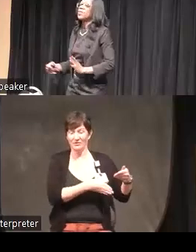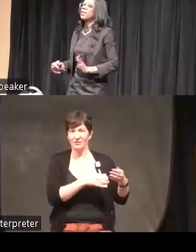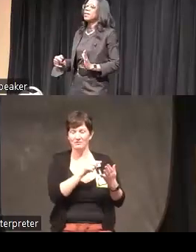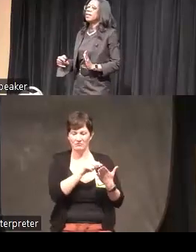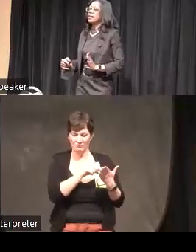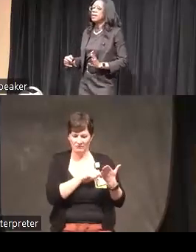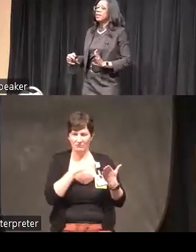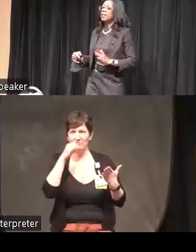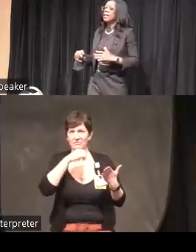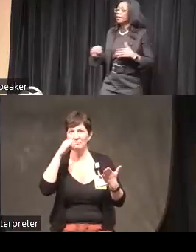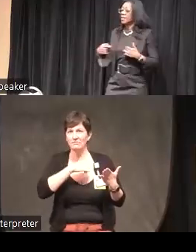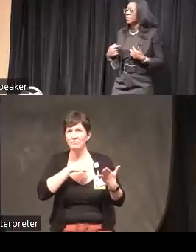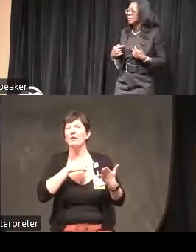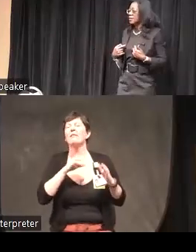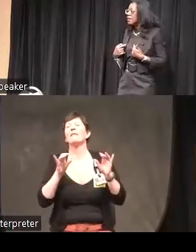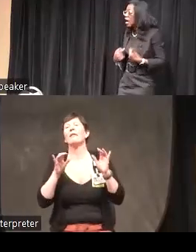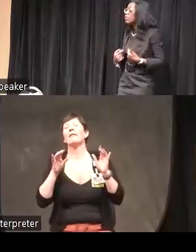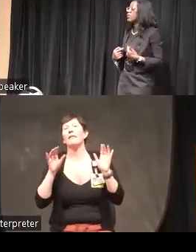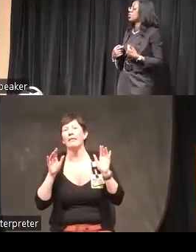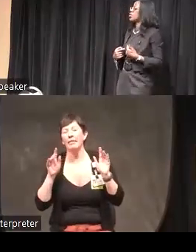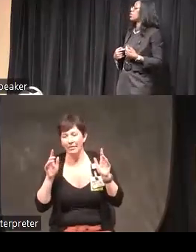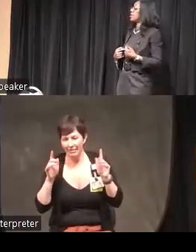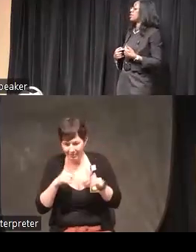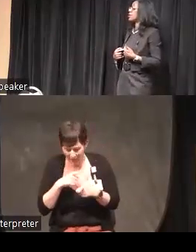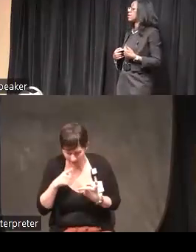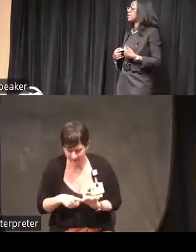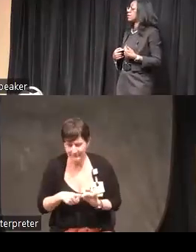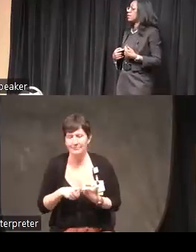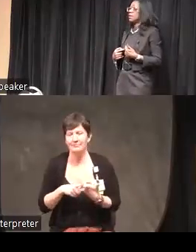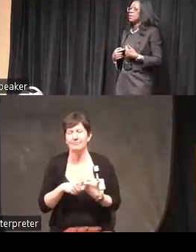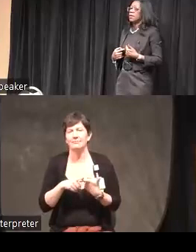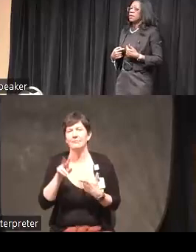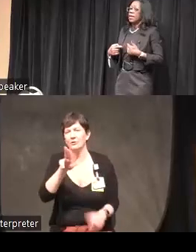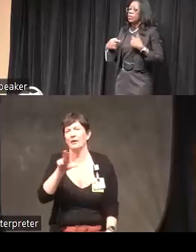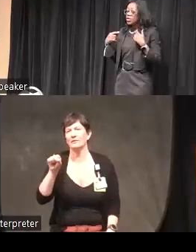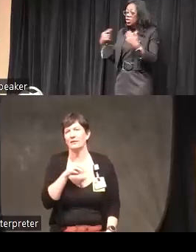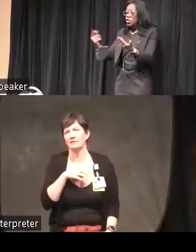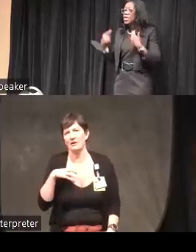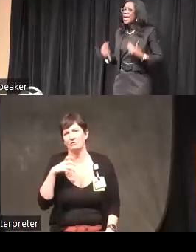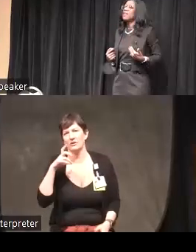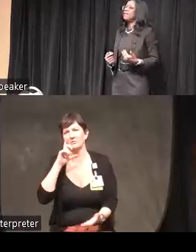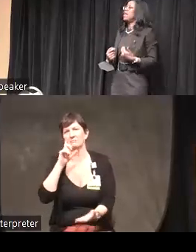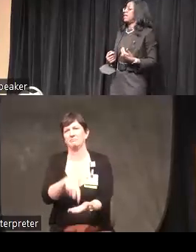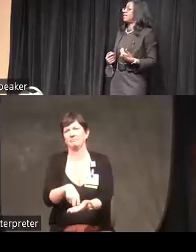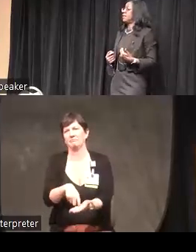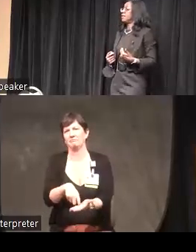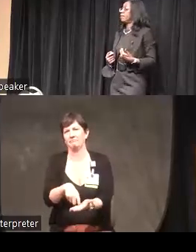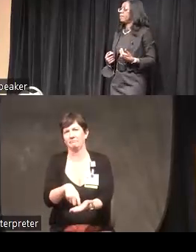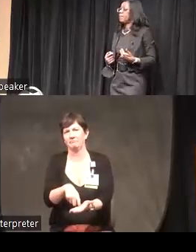that's when the United States Congress took notice. And when you get